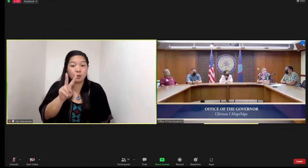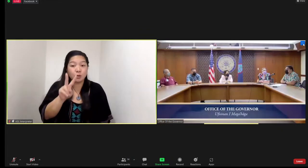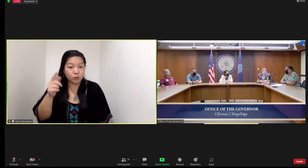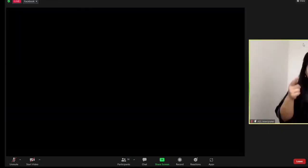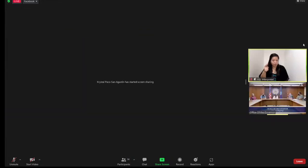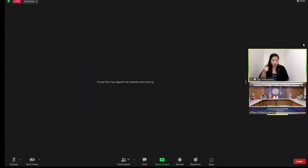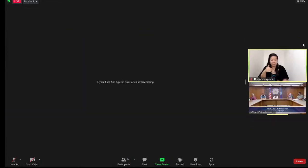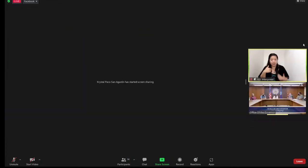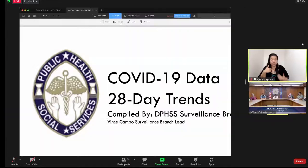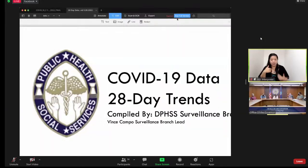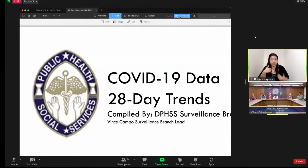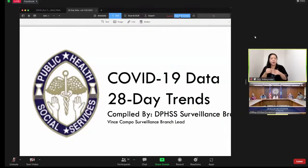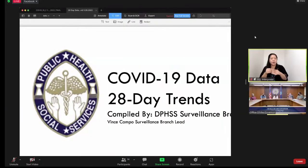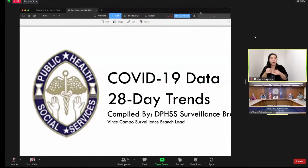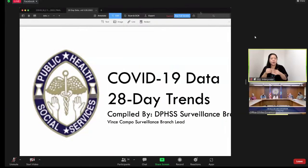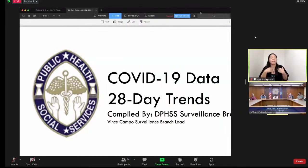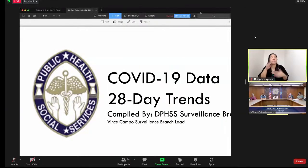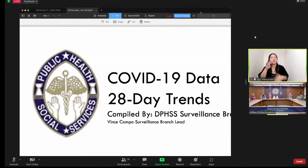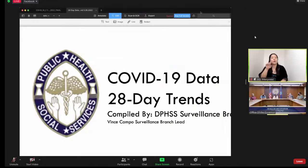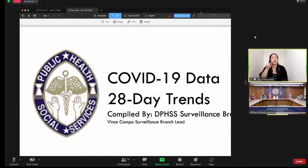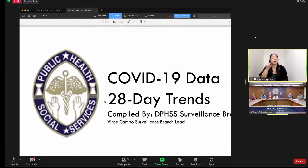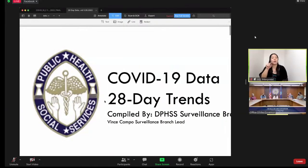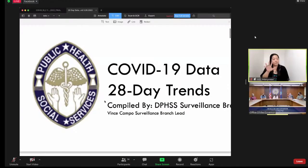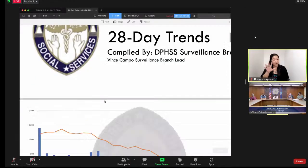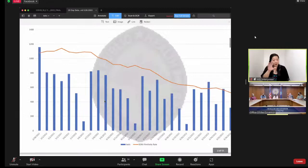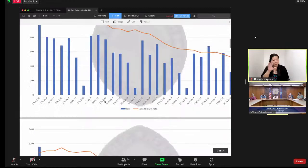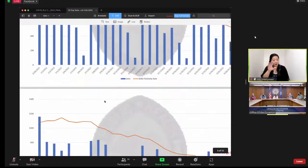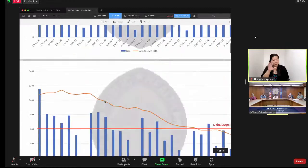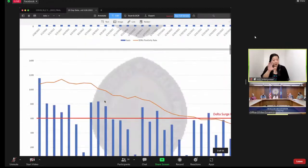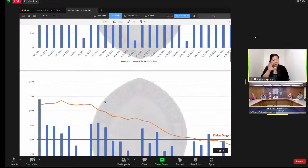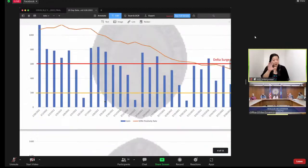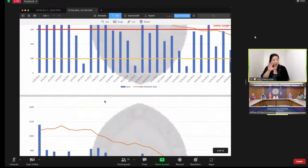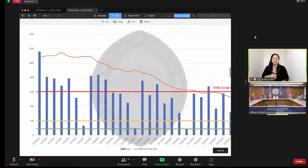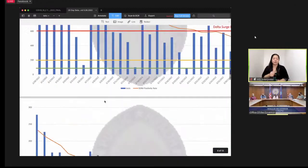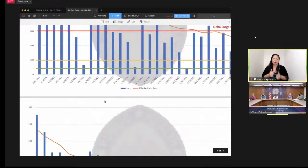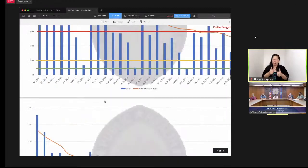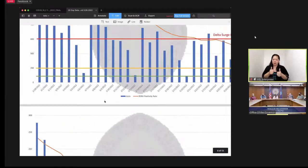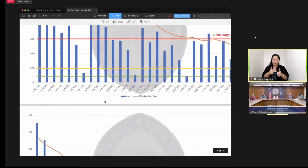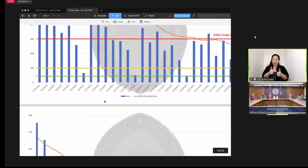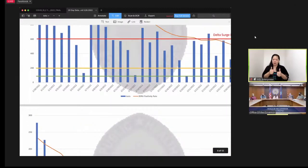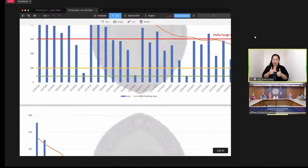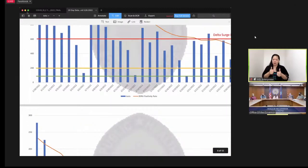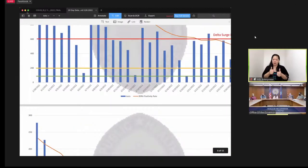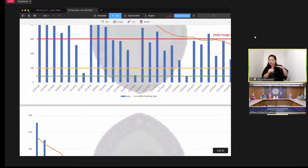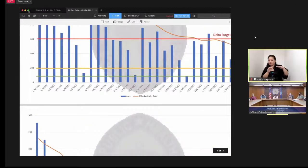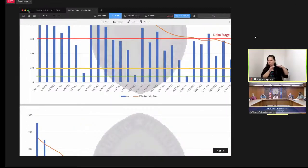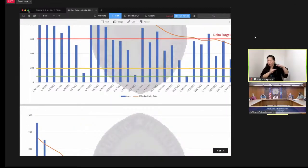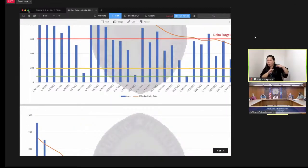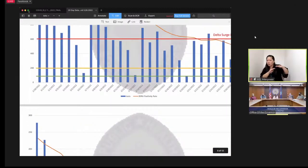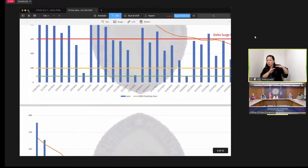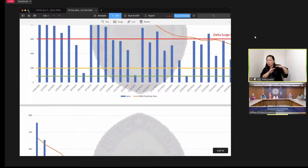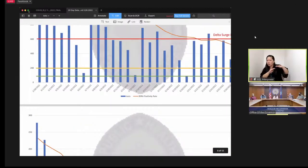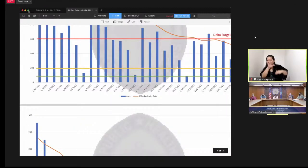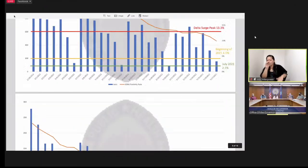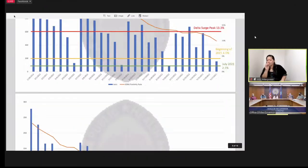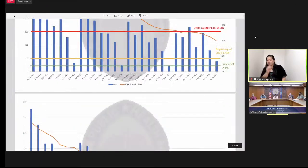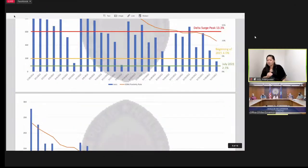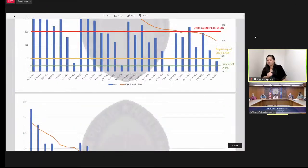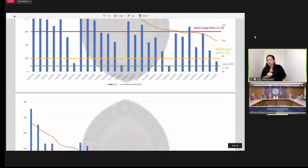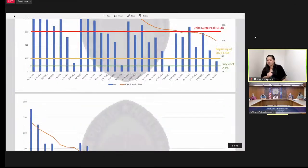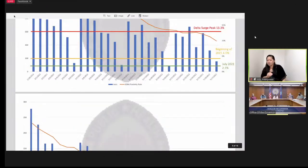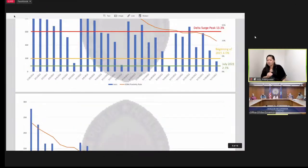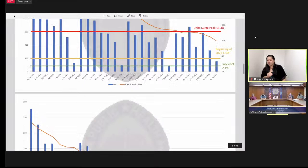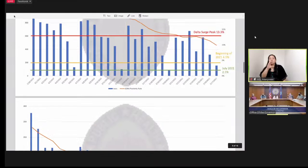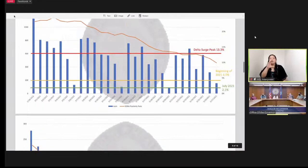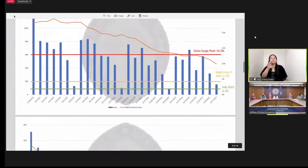had a test positivity of 4.5%, which again is under 5%. And that was actually one of the CDC levels, right,